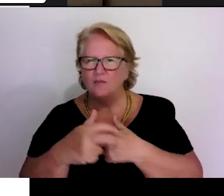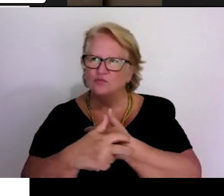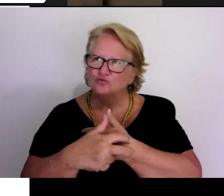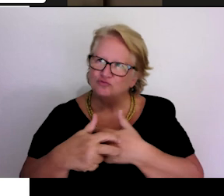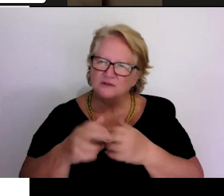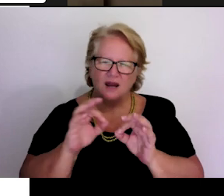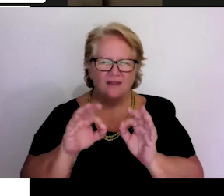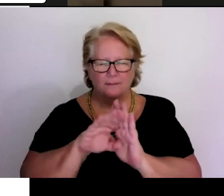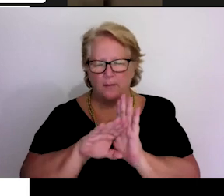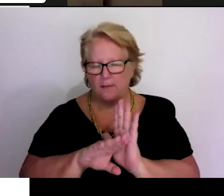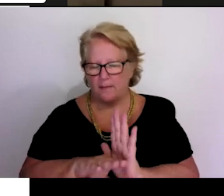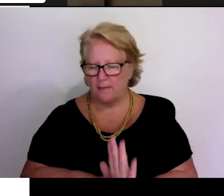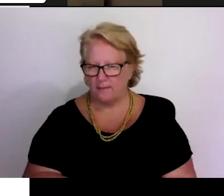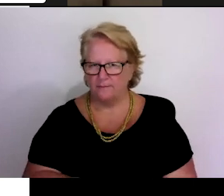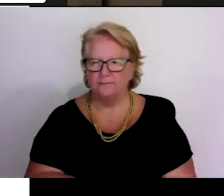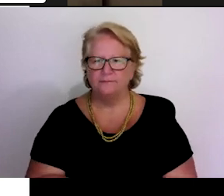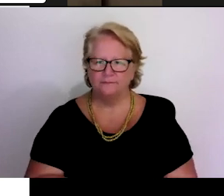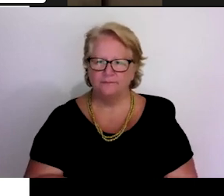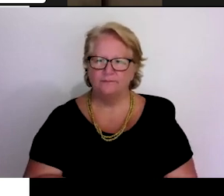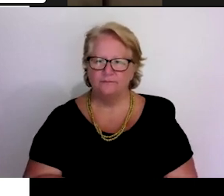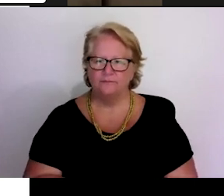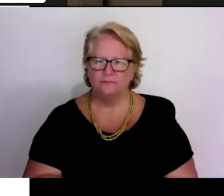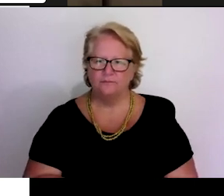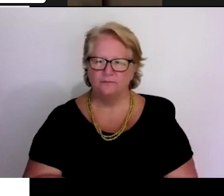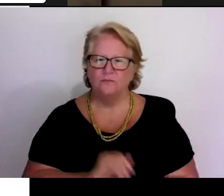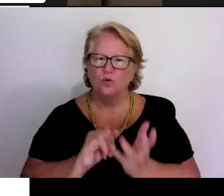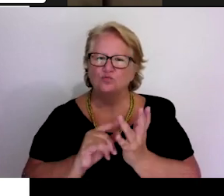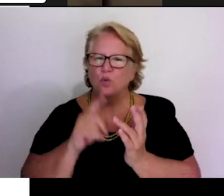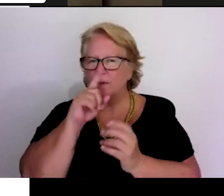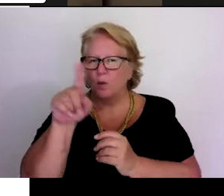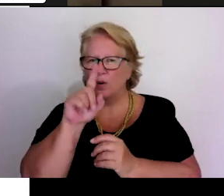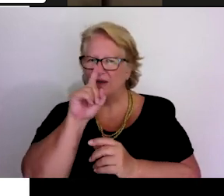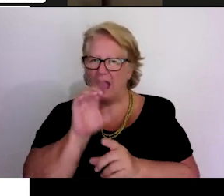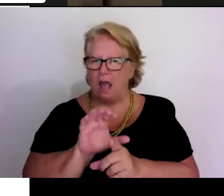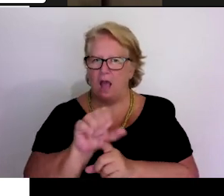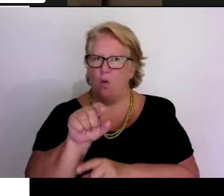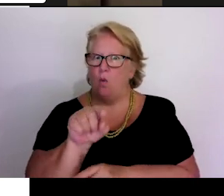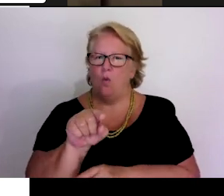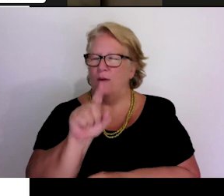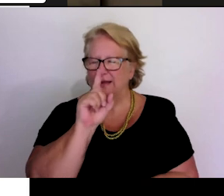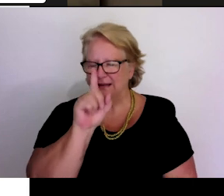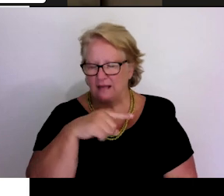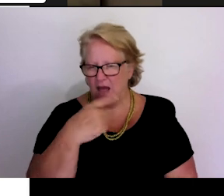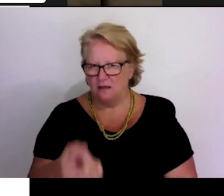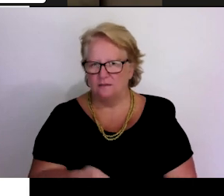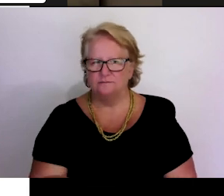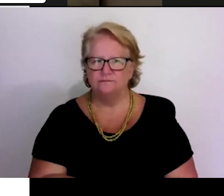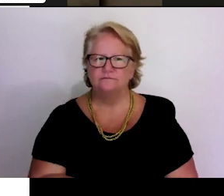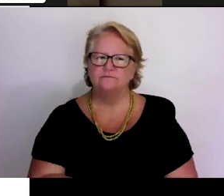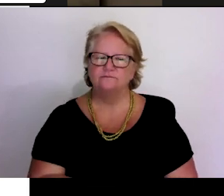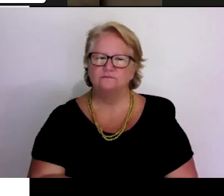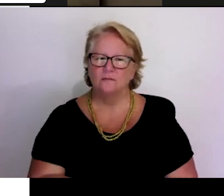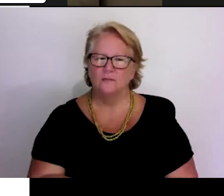has been carefully treated so that people can't be identified through other means. And